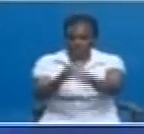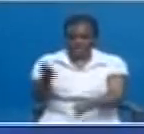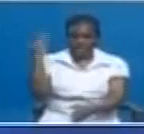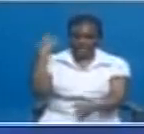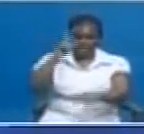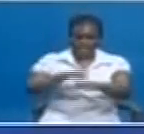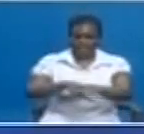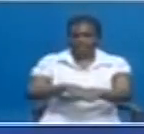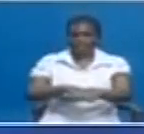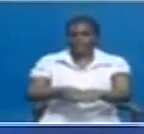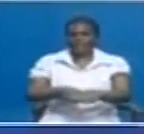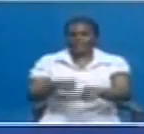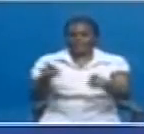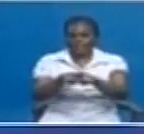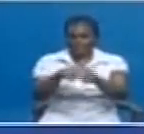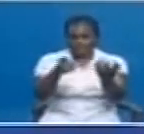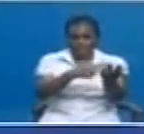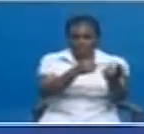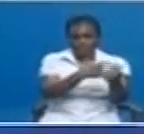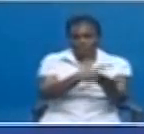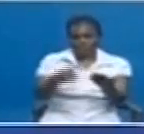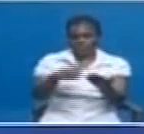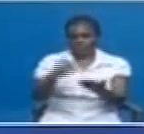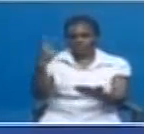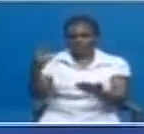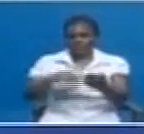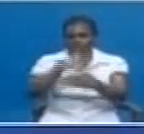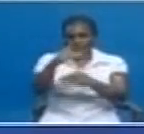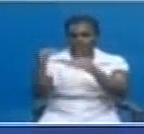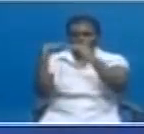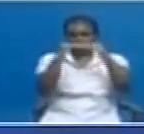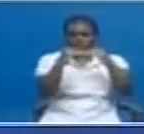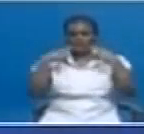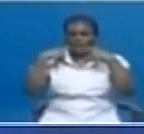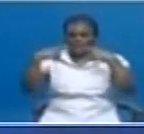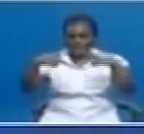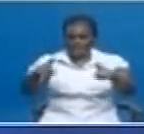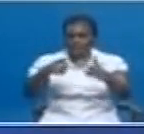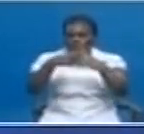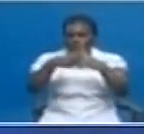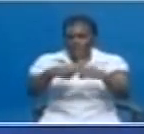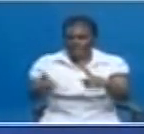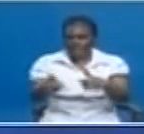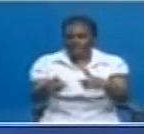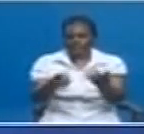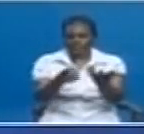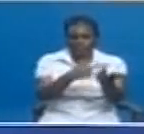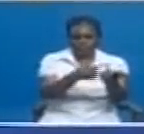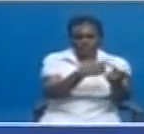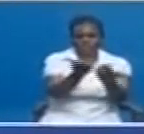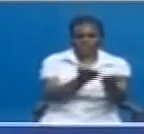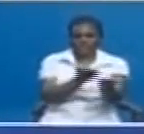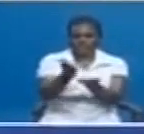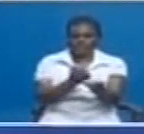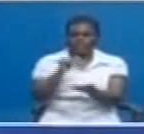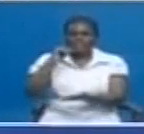last quarter. The new sector statistics come exactly 2 weeks after Equity Bank announced it will start offering voice and data services